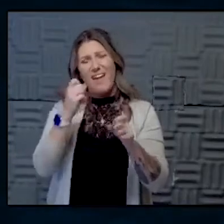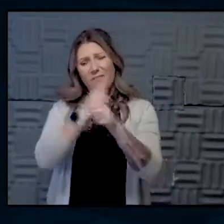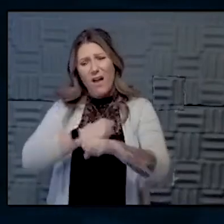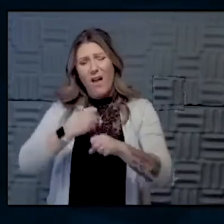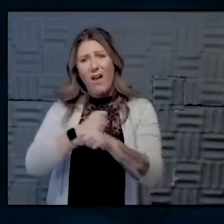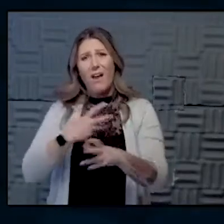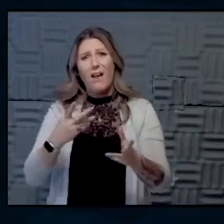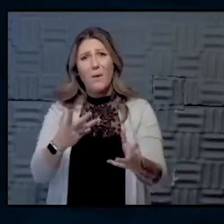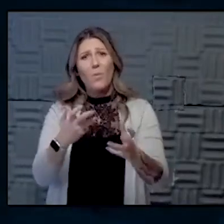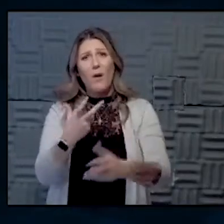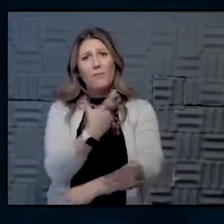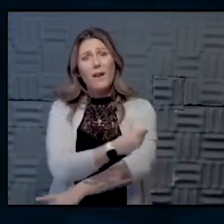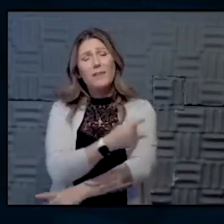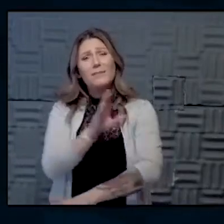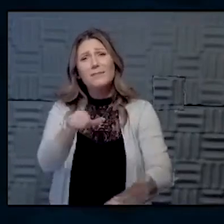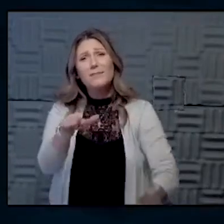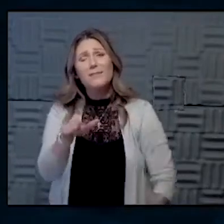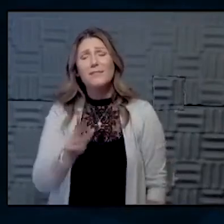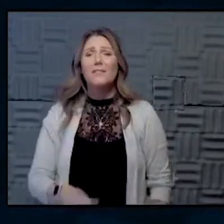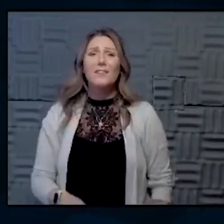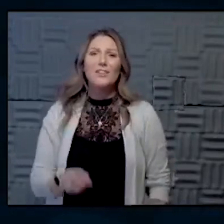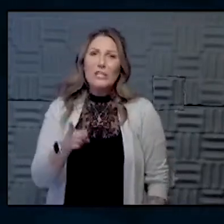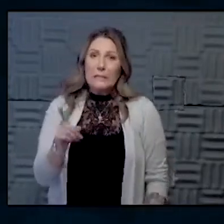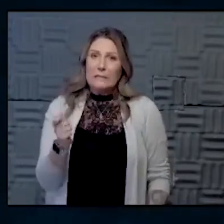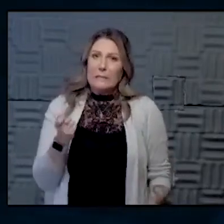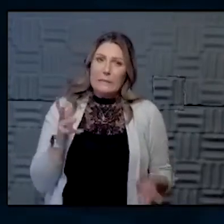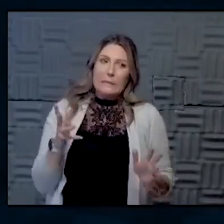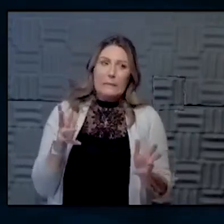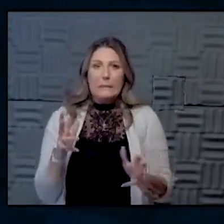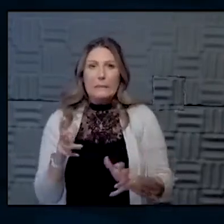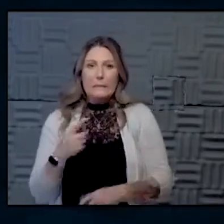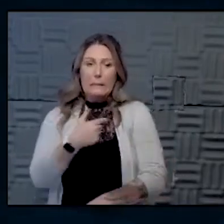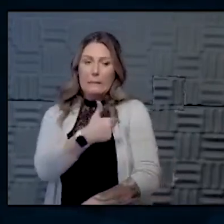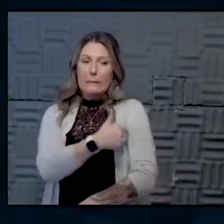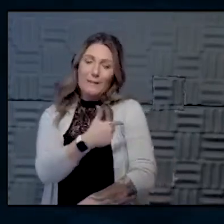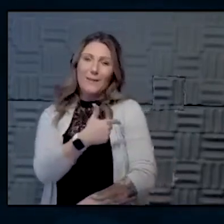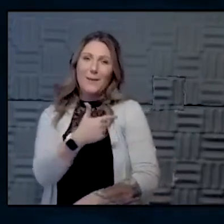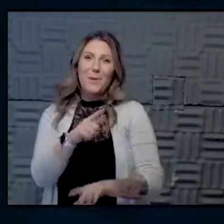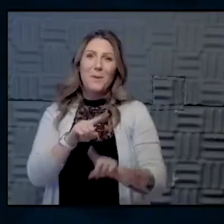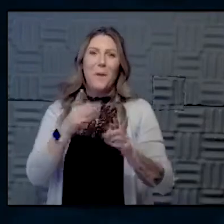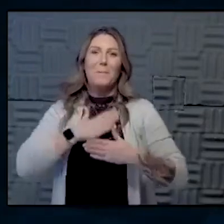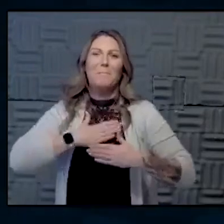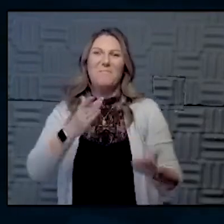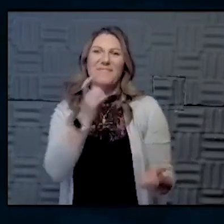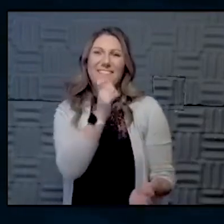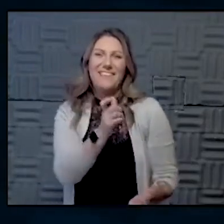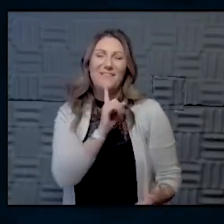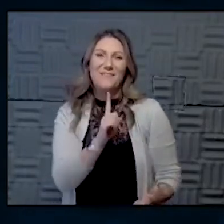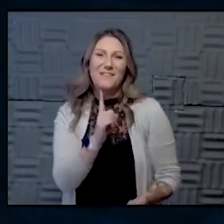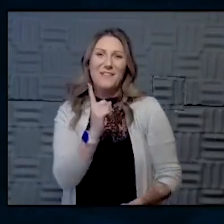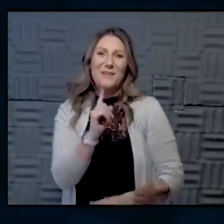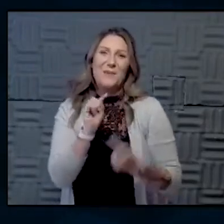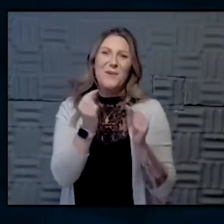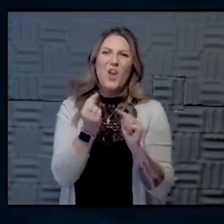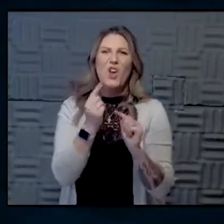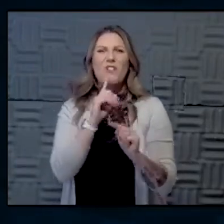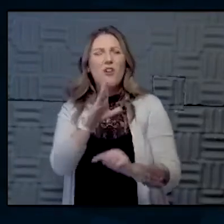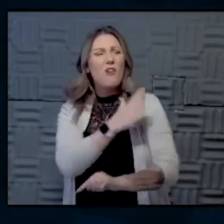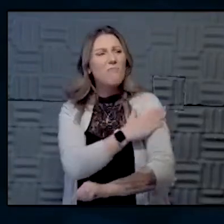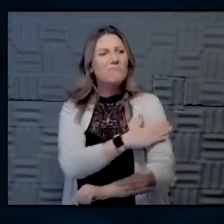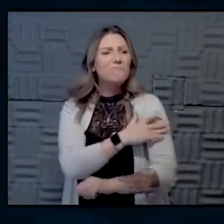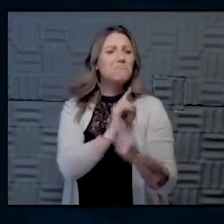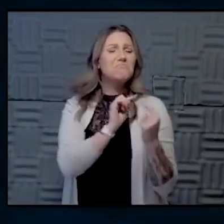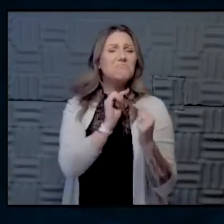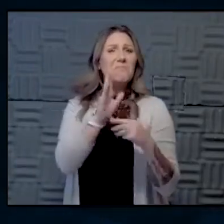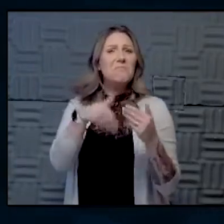You just want to get the vaccine, folks. She was a little afraid of the needle stick, but admitted it didn't really hurt. Cassidy says her arm was a bit sore the next day, but